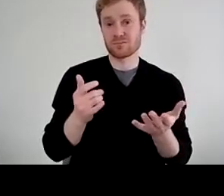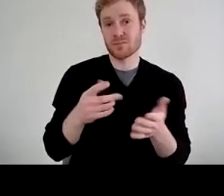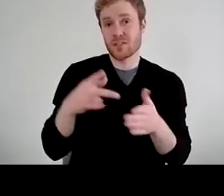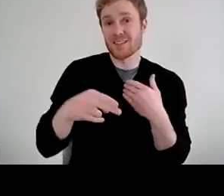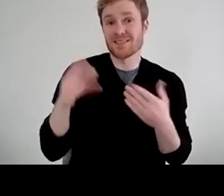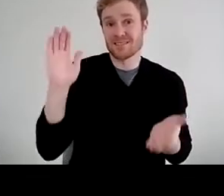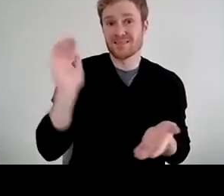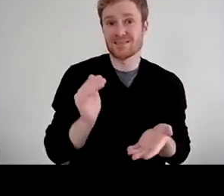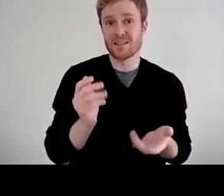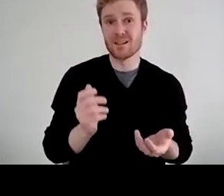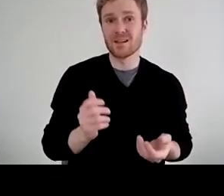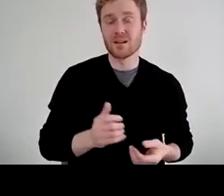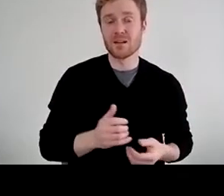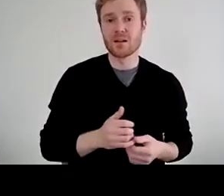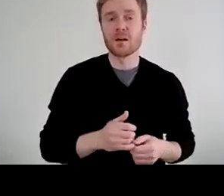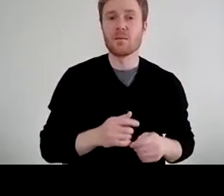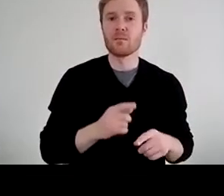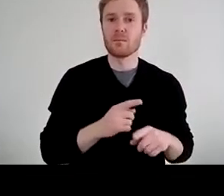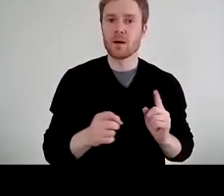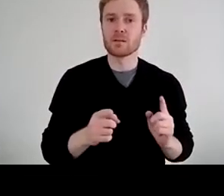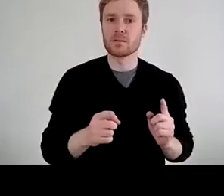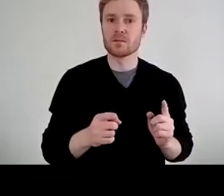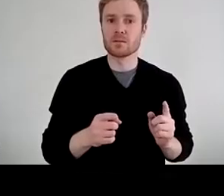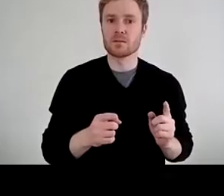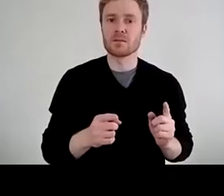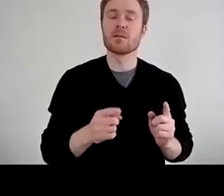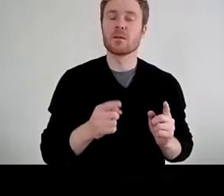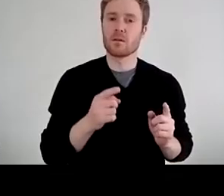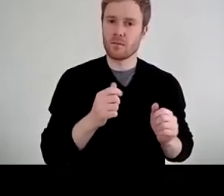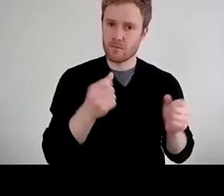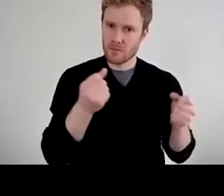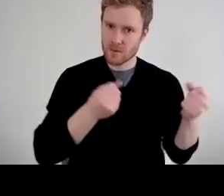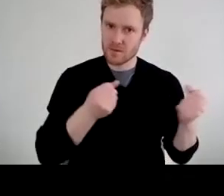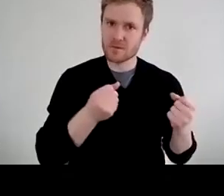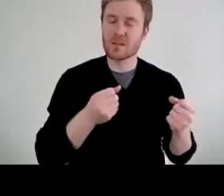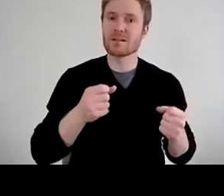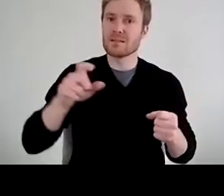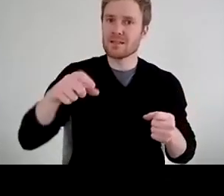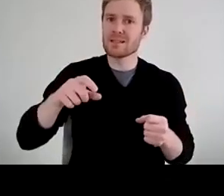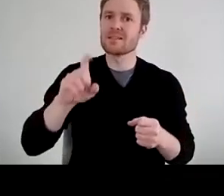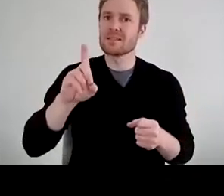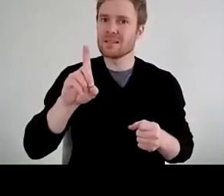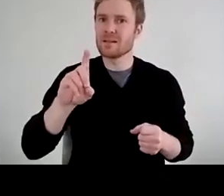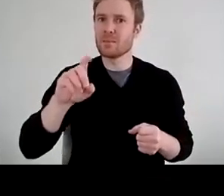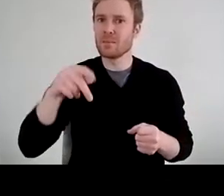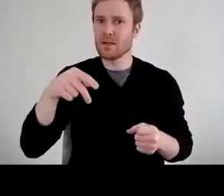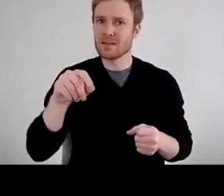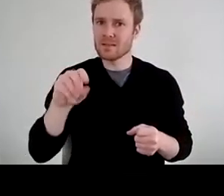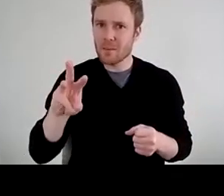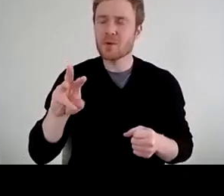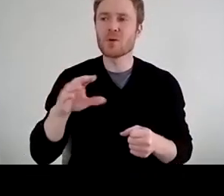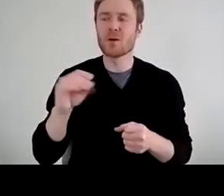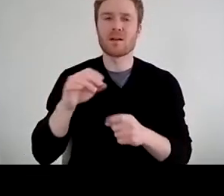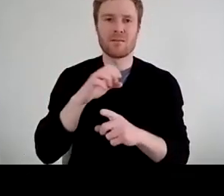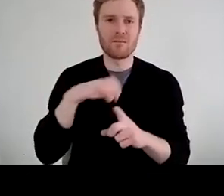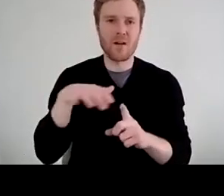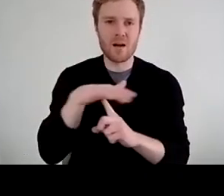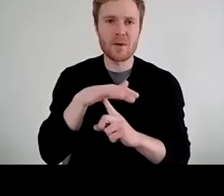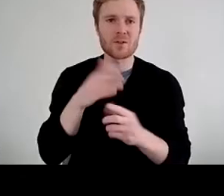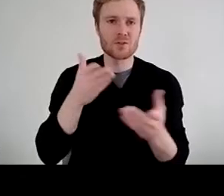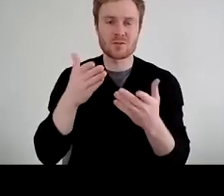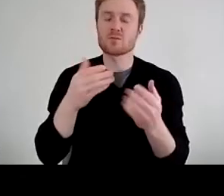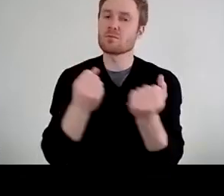something like, you know, $1 million for 20 extra vehicles if we're actually overstaffed from what we budgeted, especially in it. We're all being